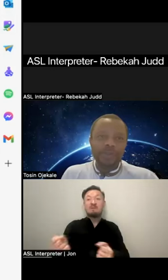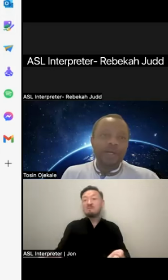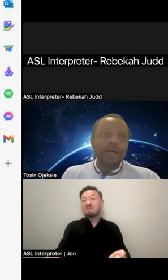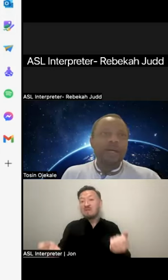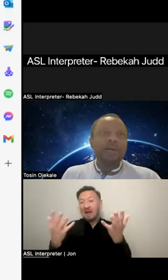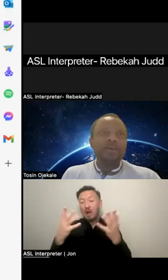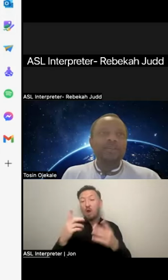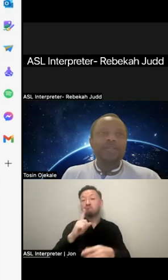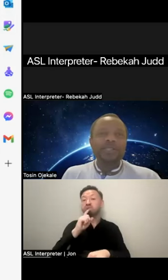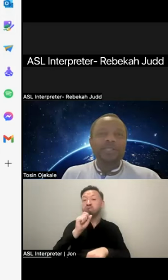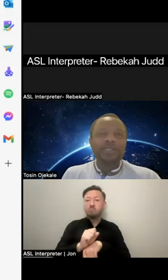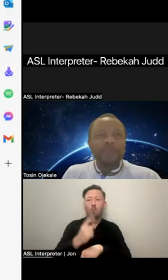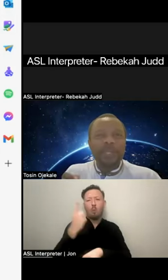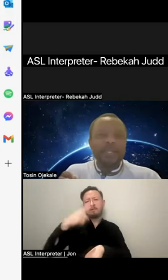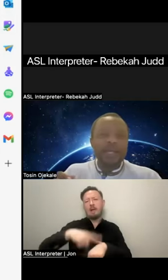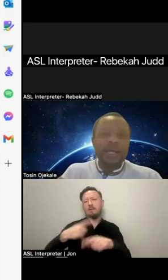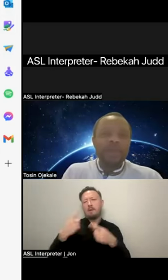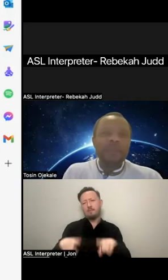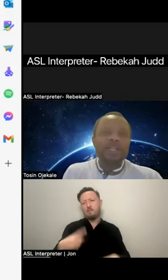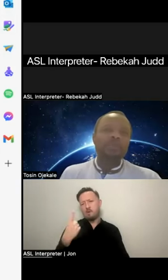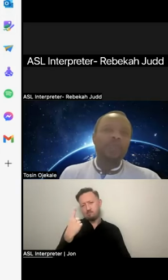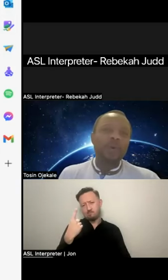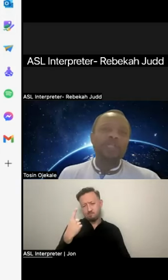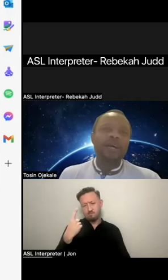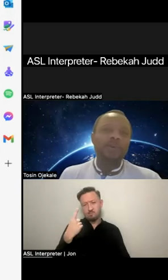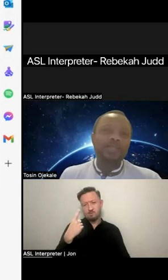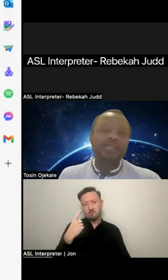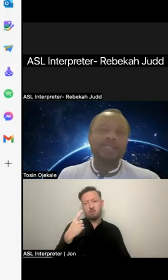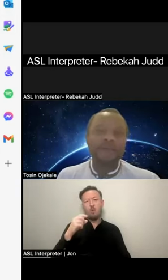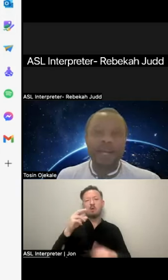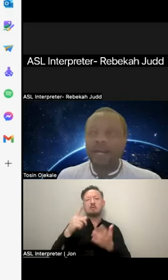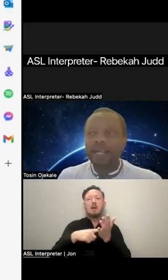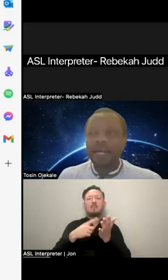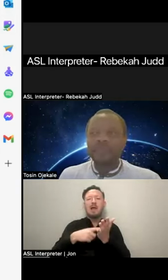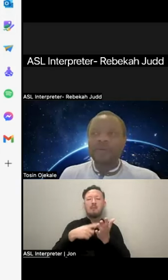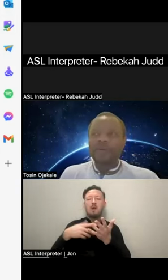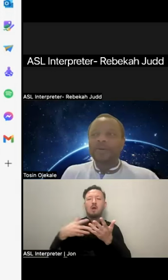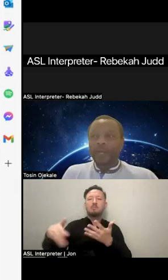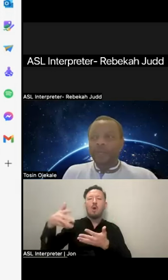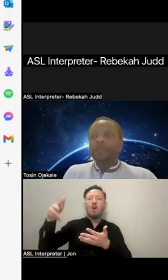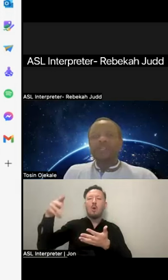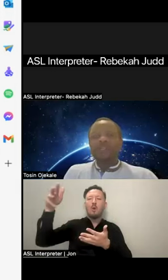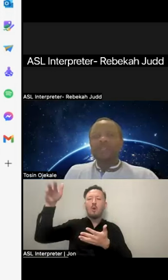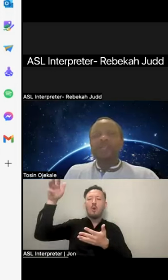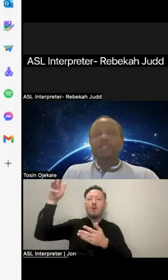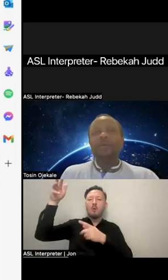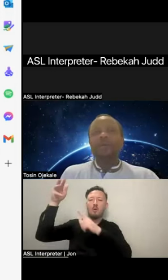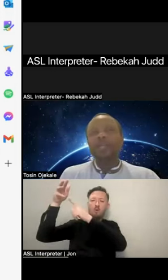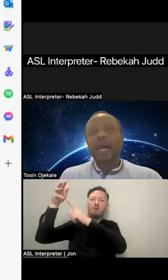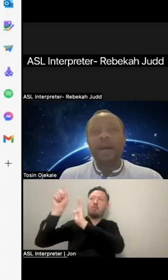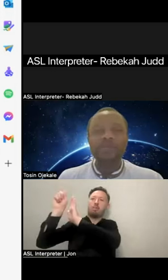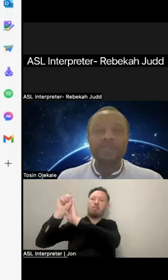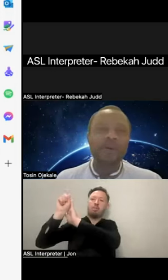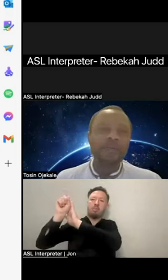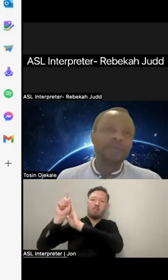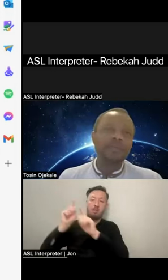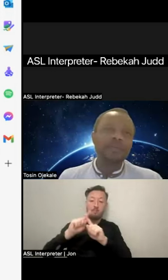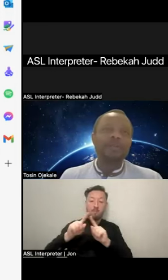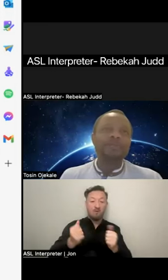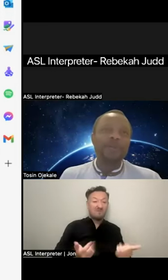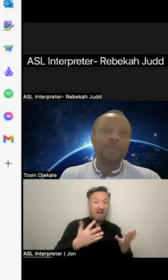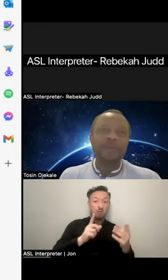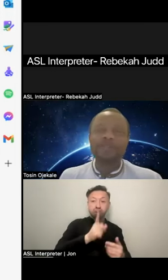drill or just something, maybe a smoke that causes fire alarm. Okay, so it's not something that happens